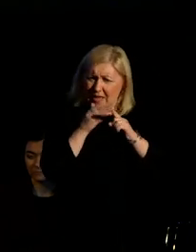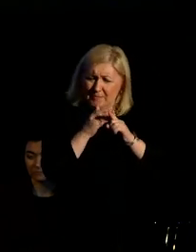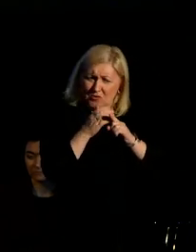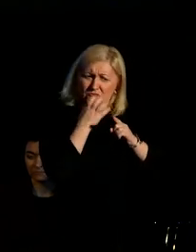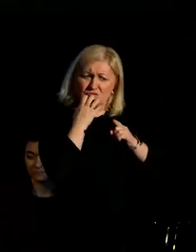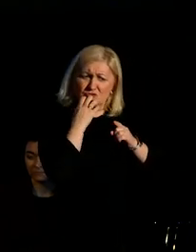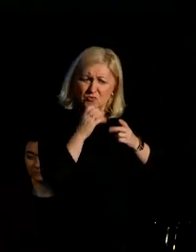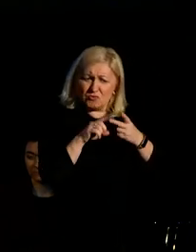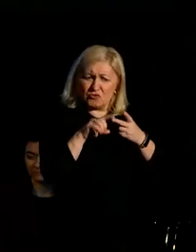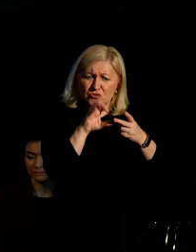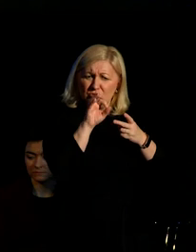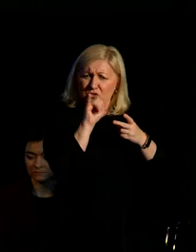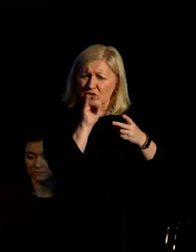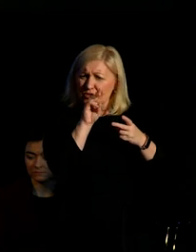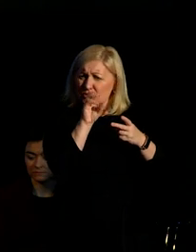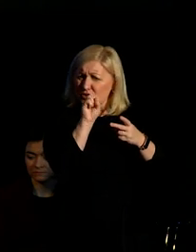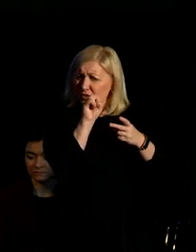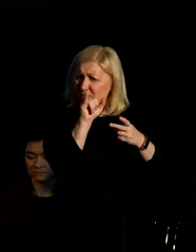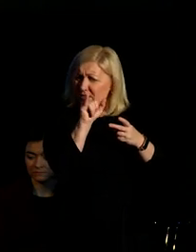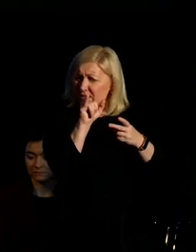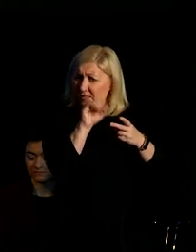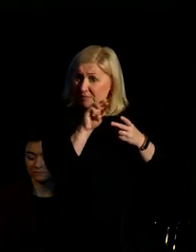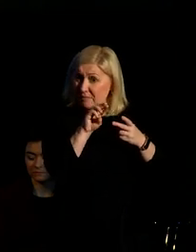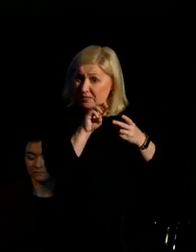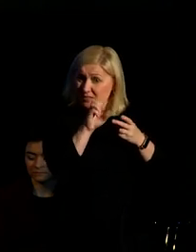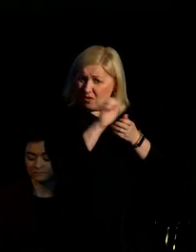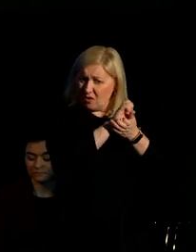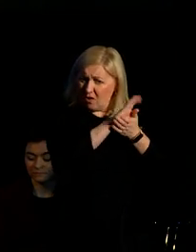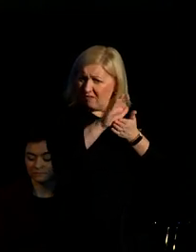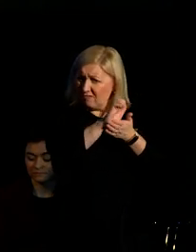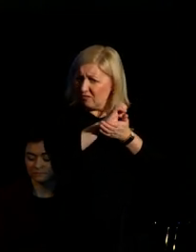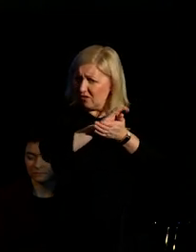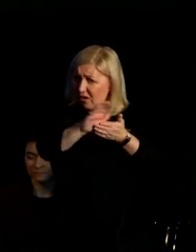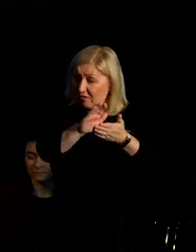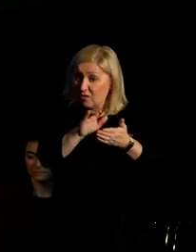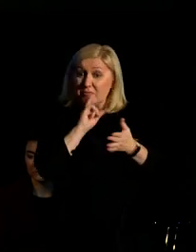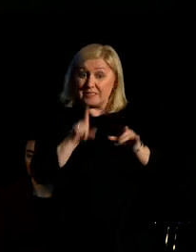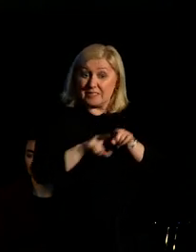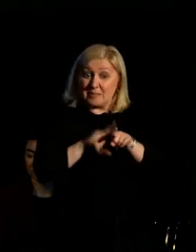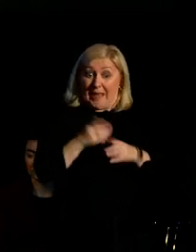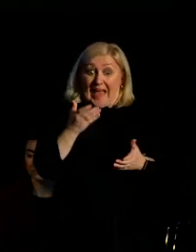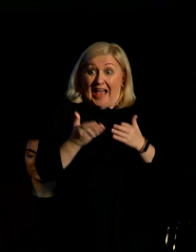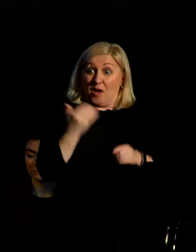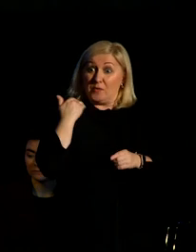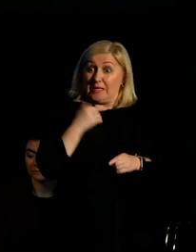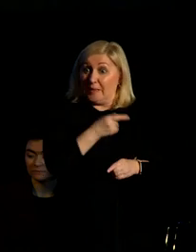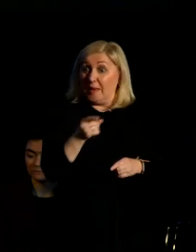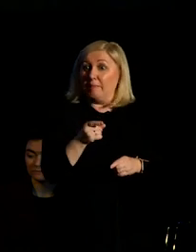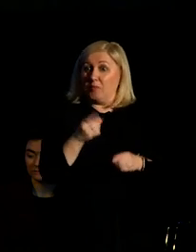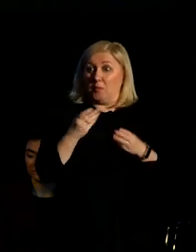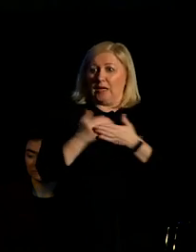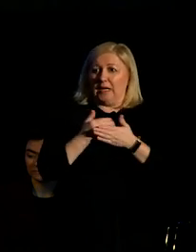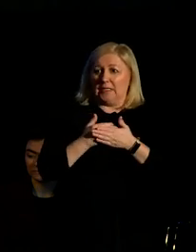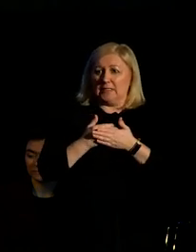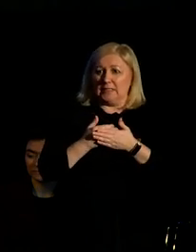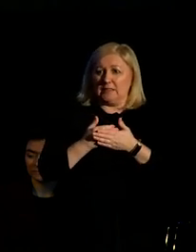and Gypsies as peoples, but also all evidence of their annihilation. It was the